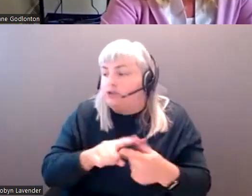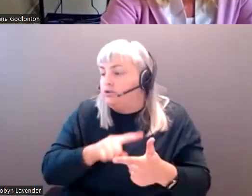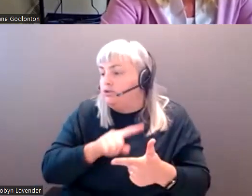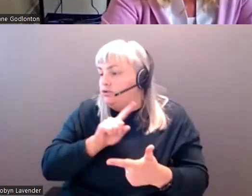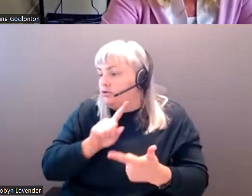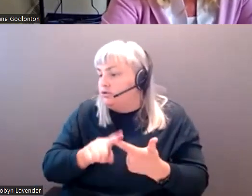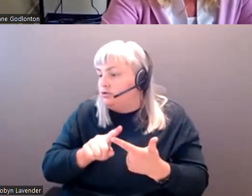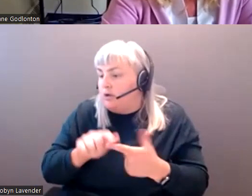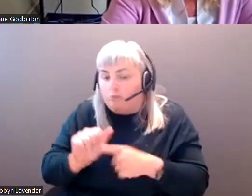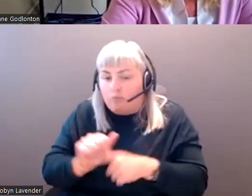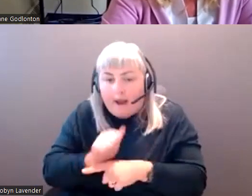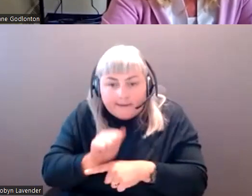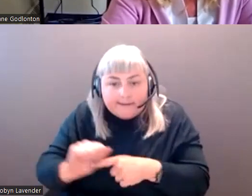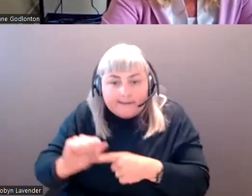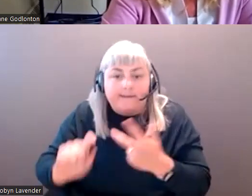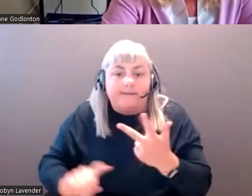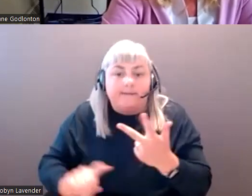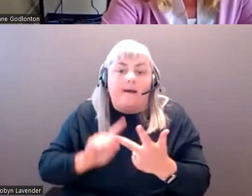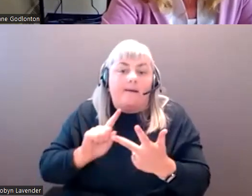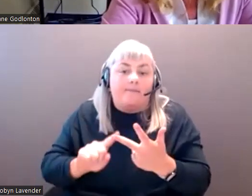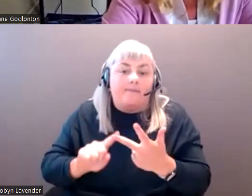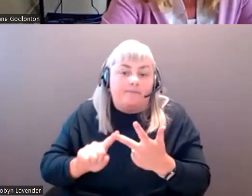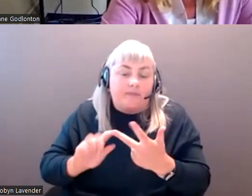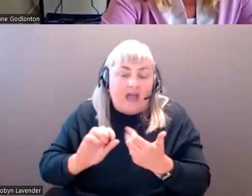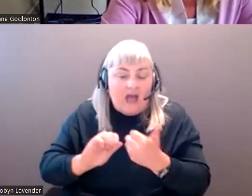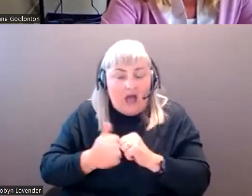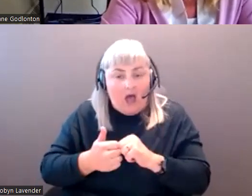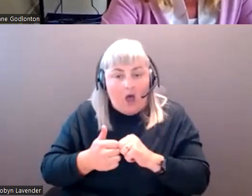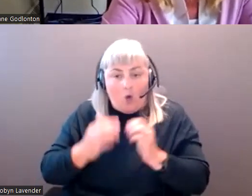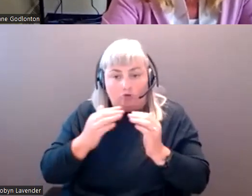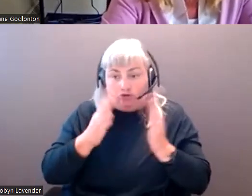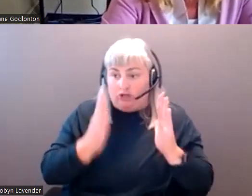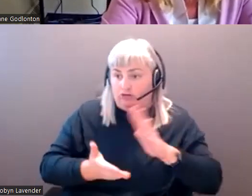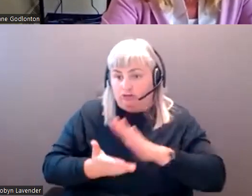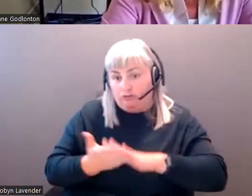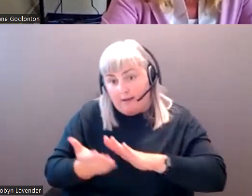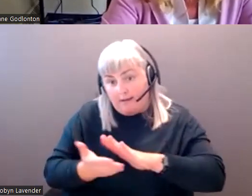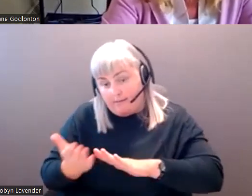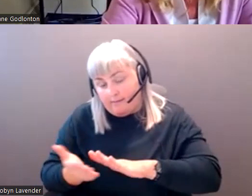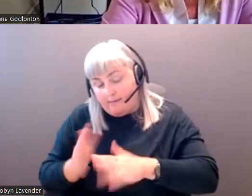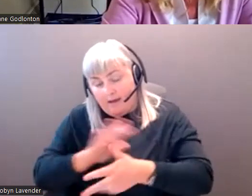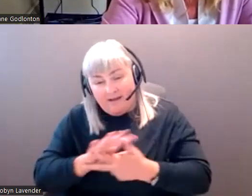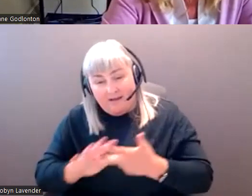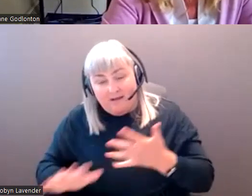practices, in terms of how we run the shelter. You know, we're always taking a look